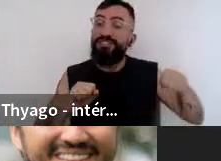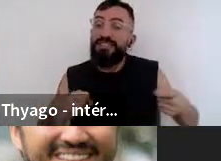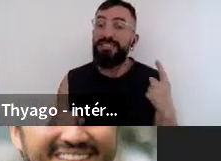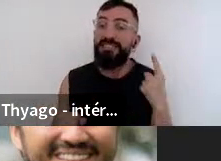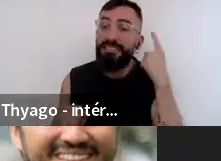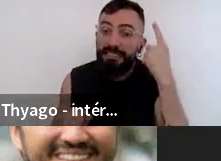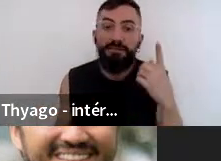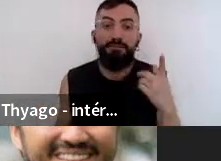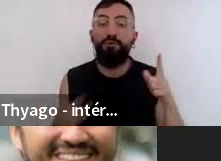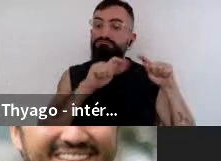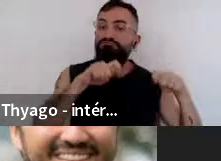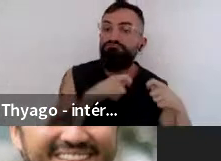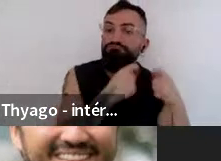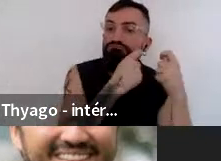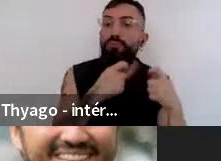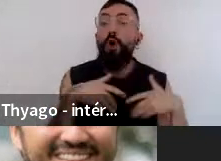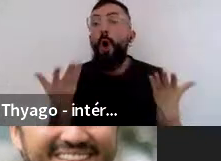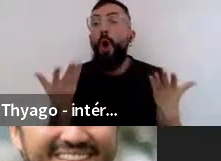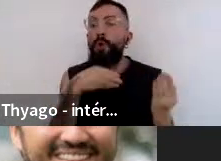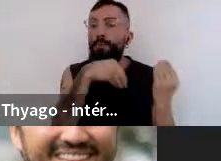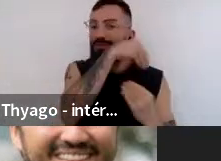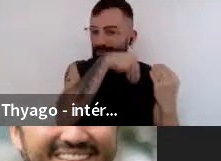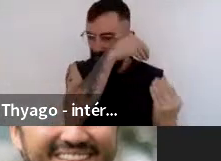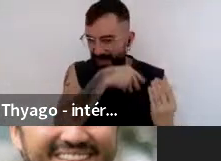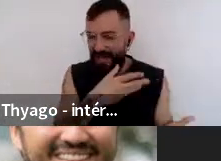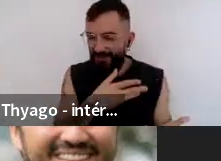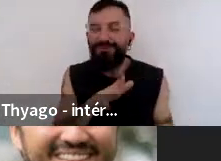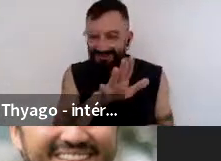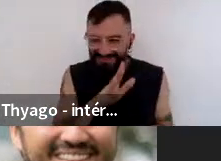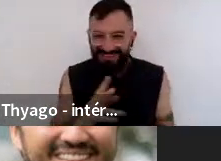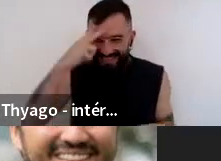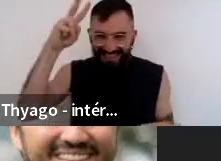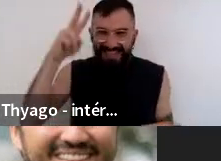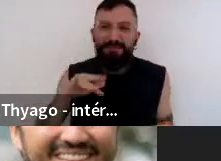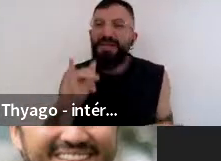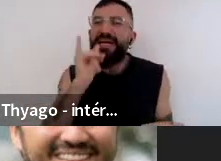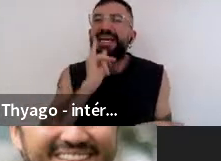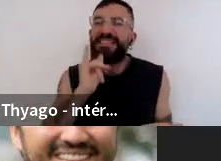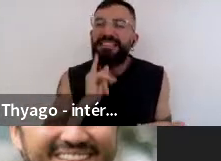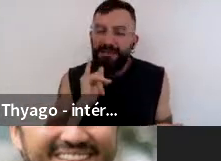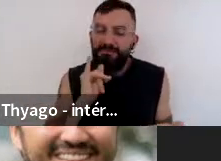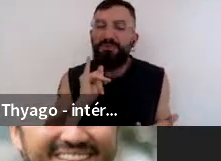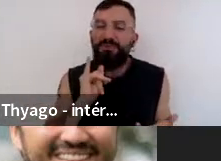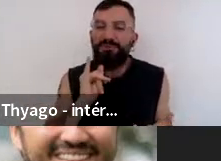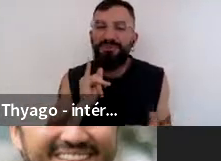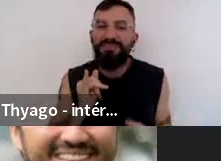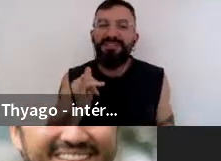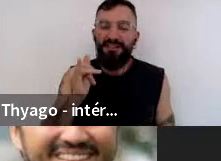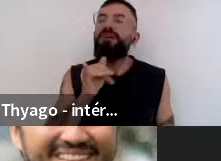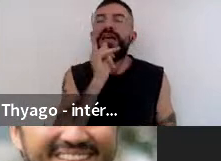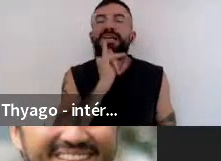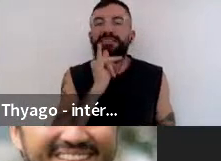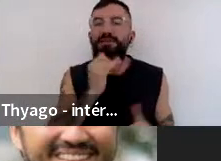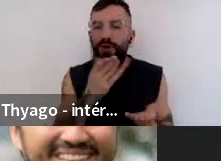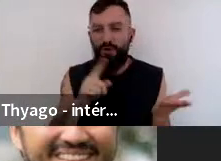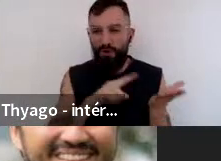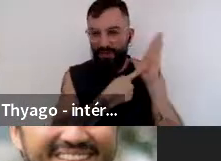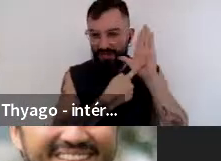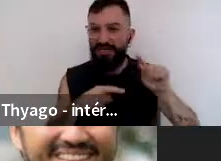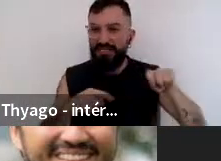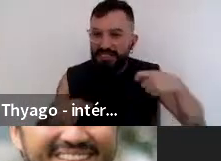or hybrid. So an example of a simple Libras toponym would be the sign